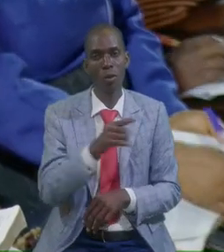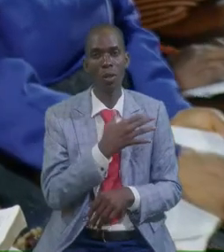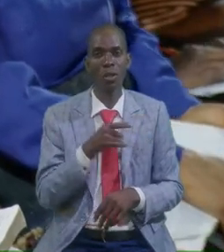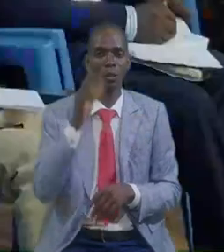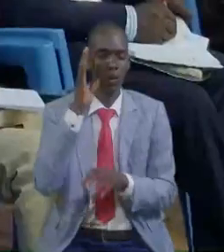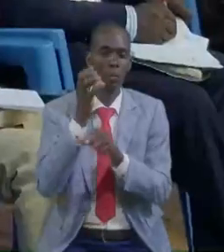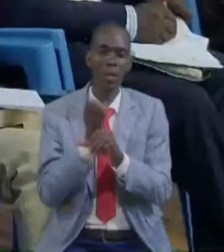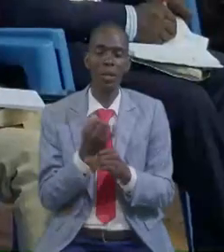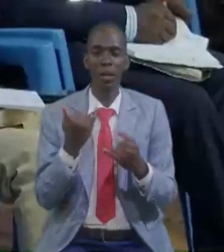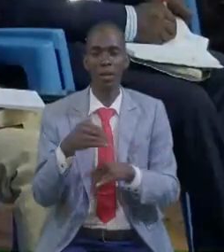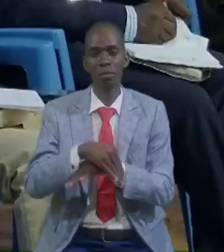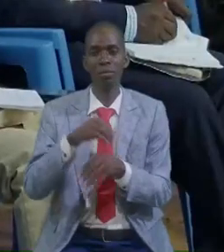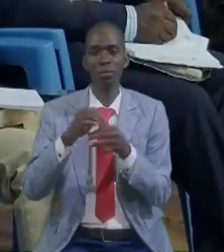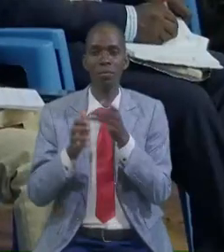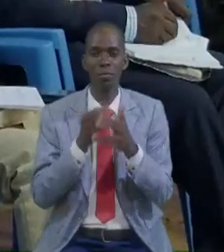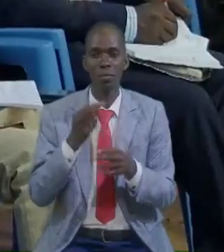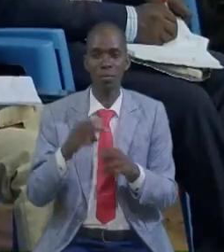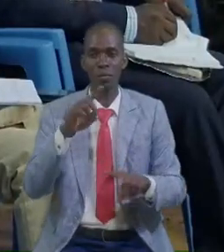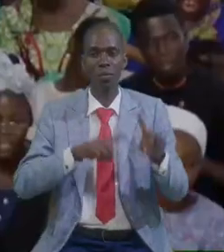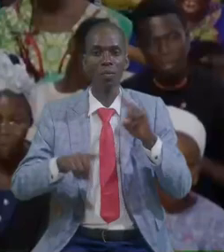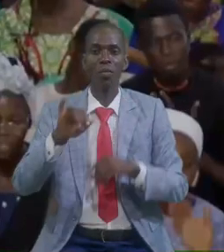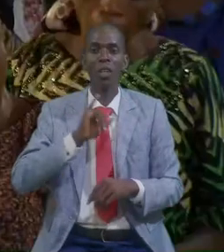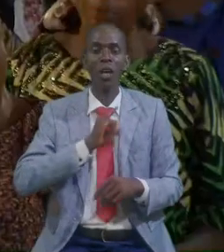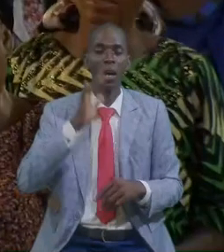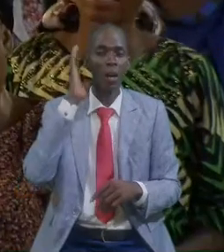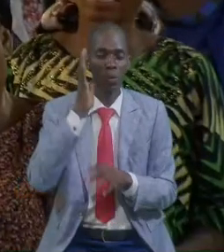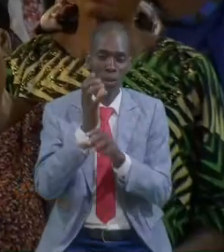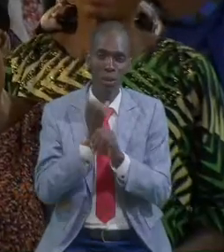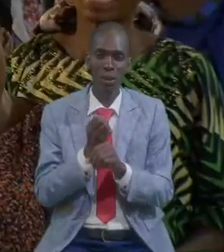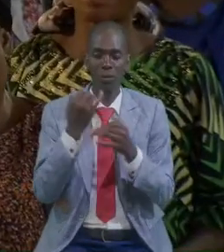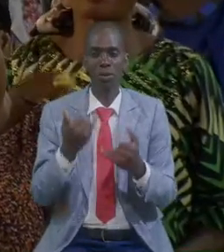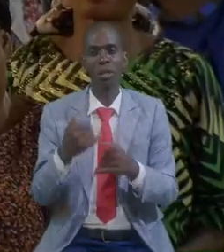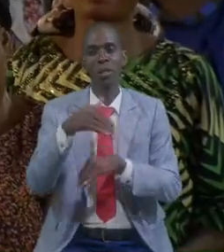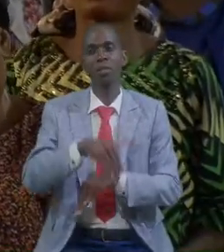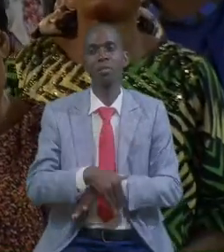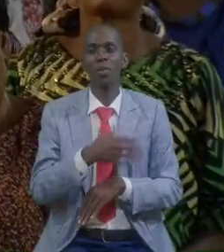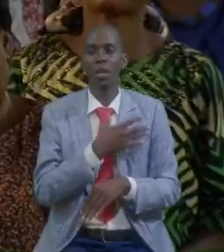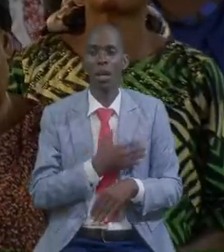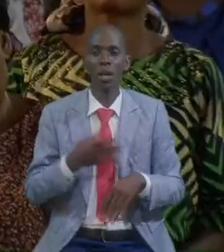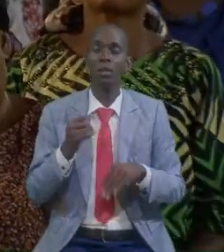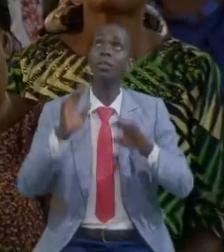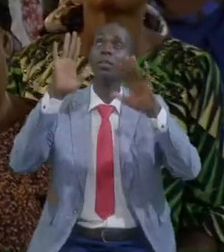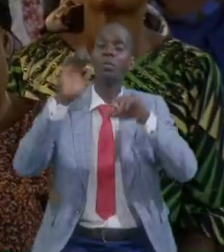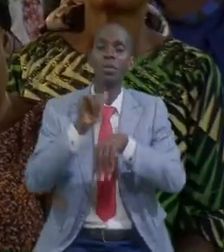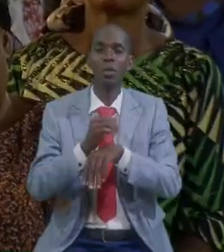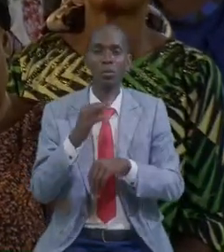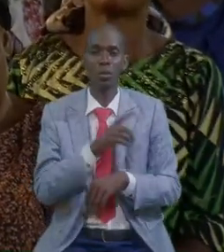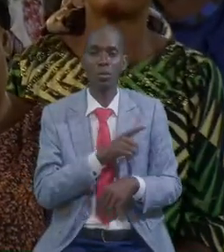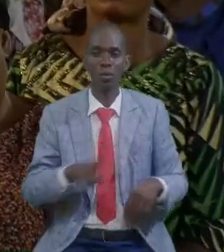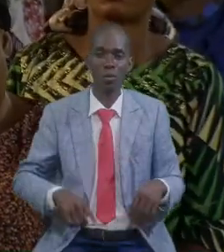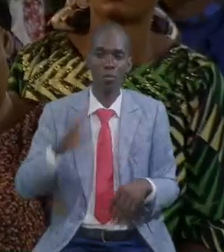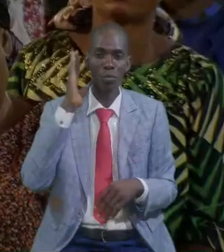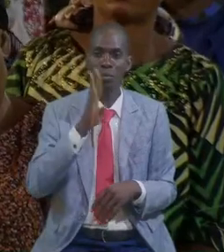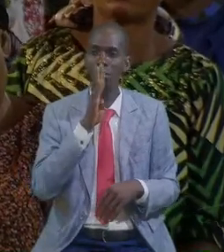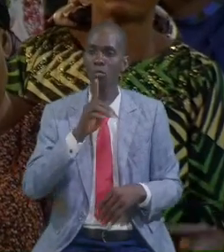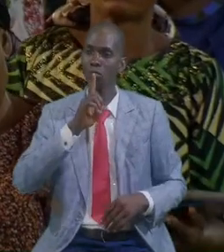tonight. I will receive tonight. And the miracle of the Lord will be real in